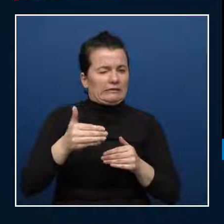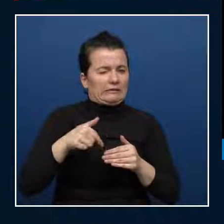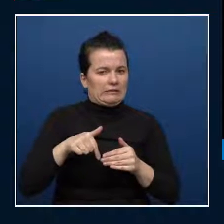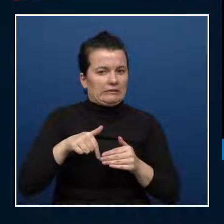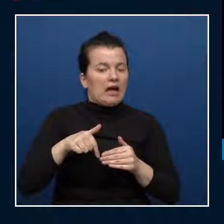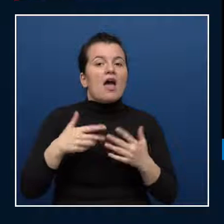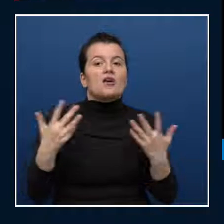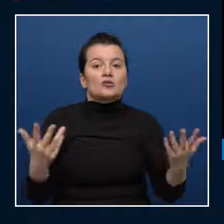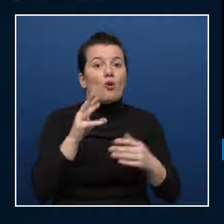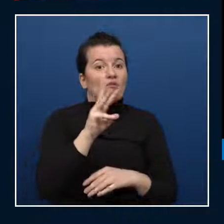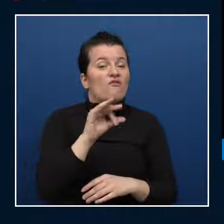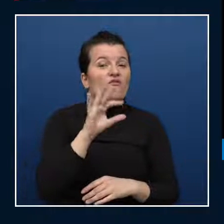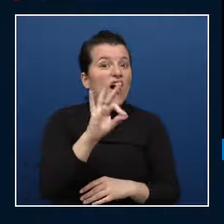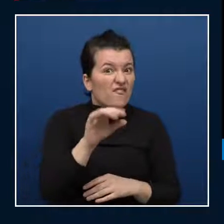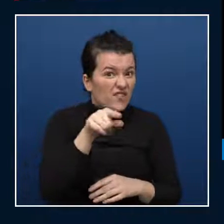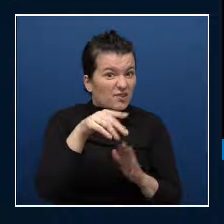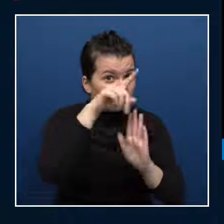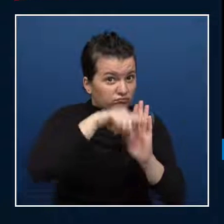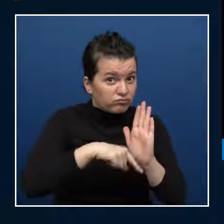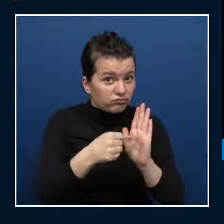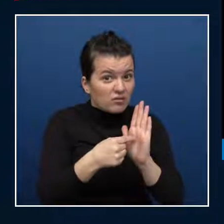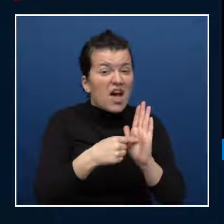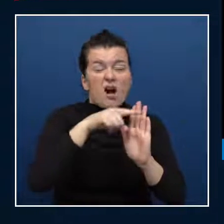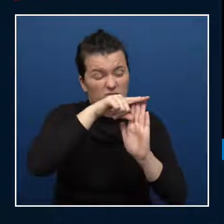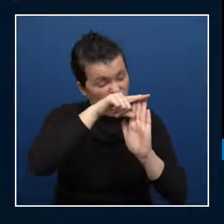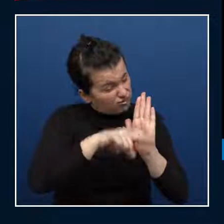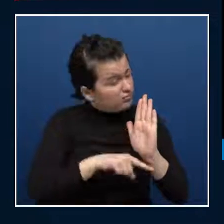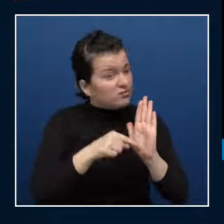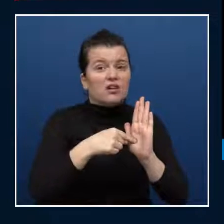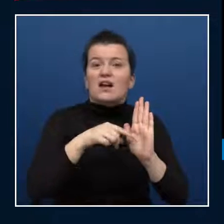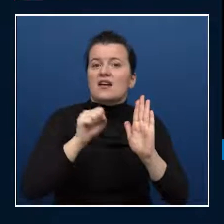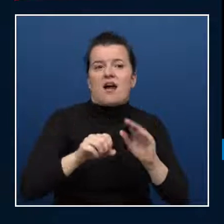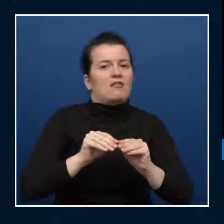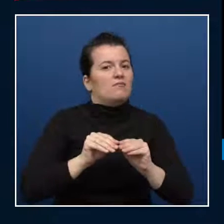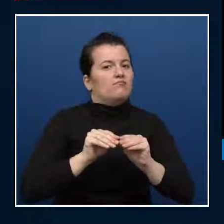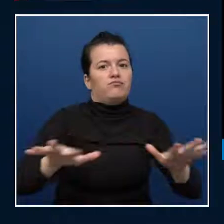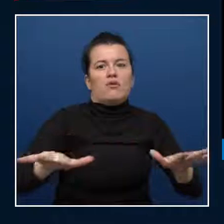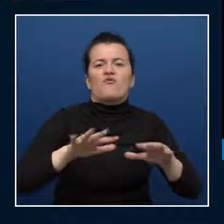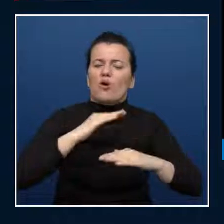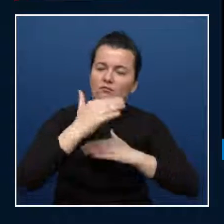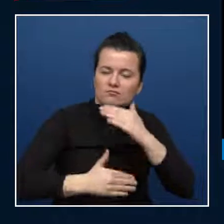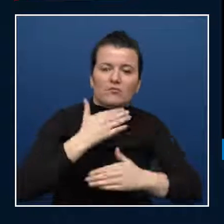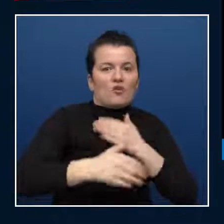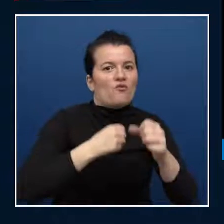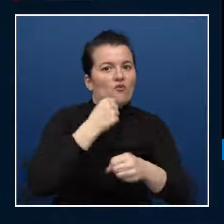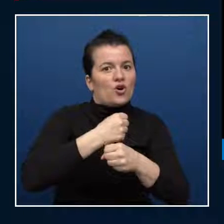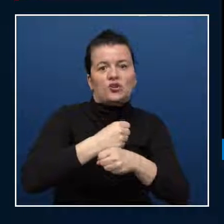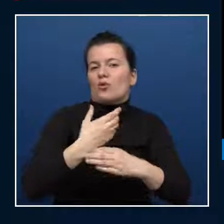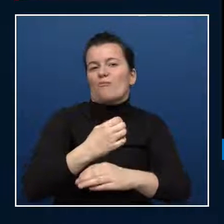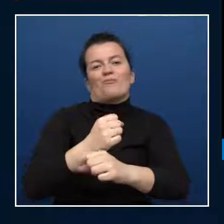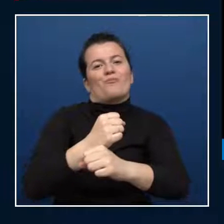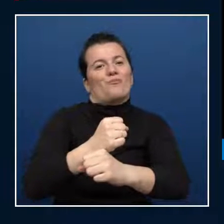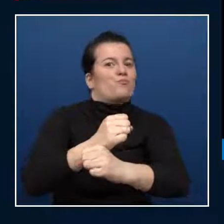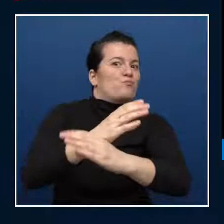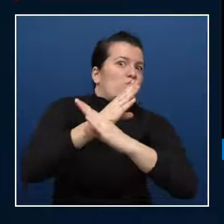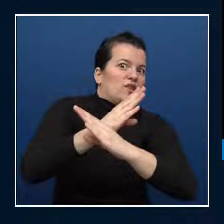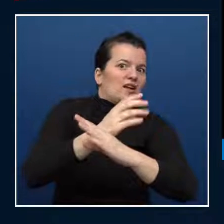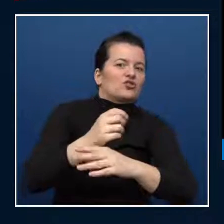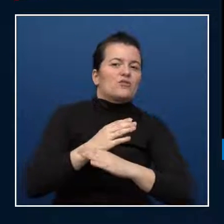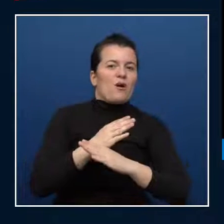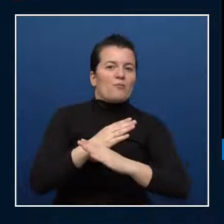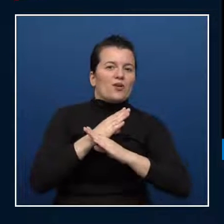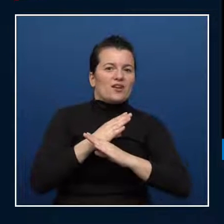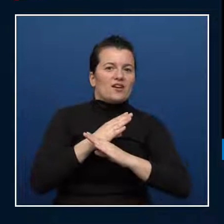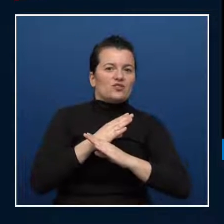can actually ensure that you apply the same policy to both points, and then you have a consistent protection. And you've not got two policies hoping that